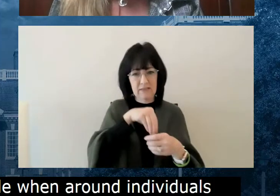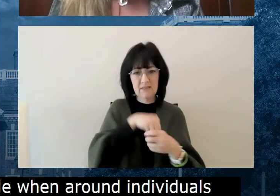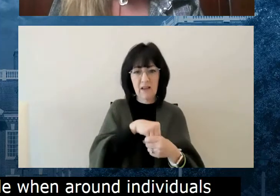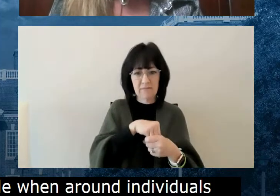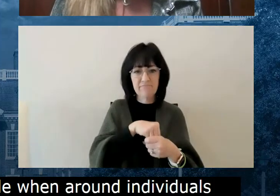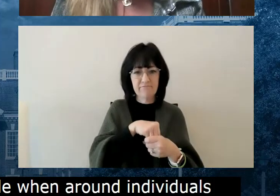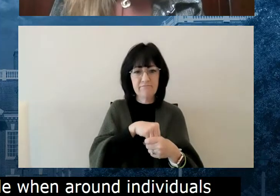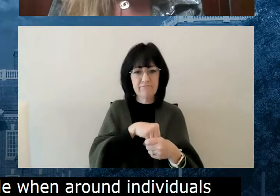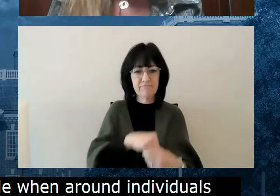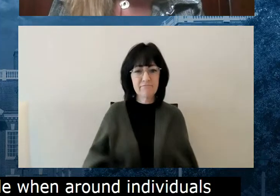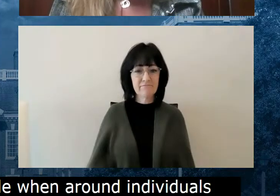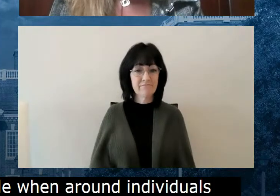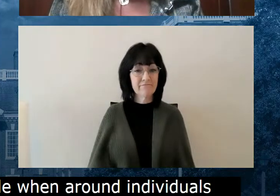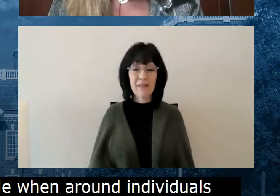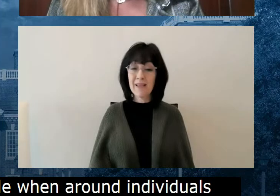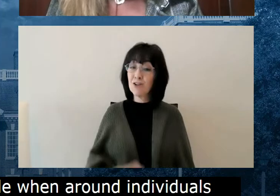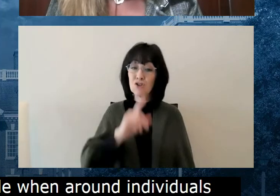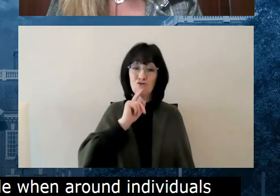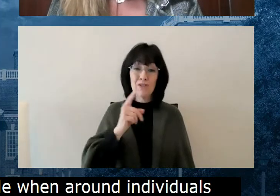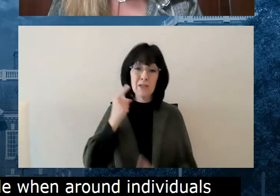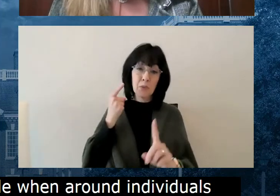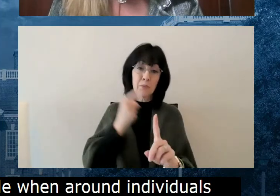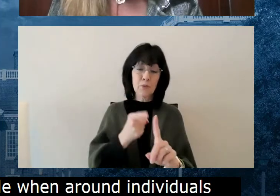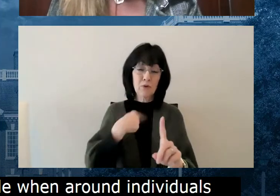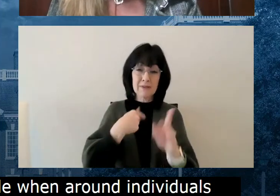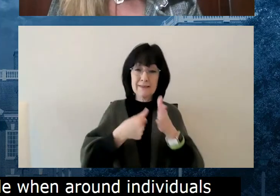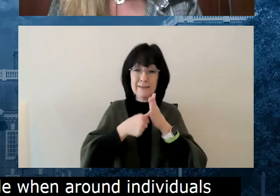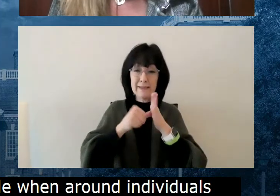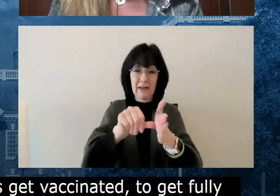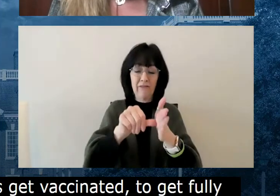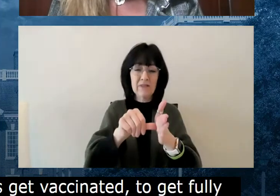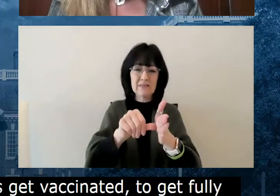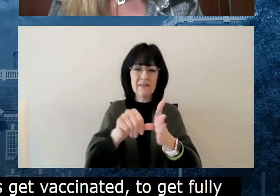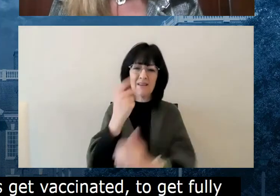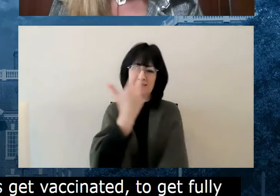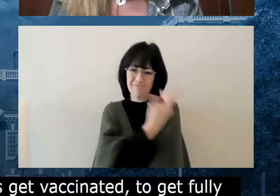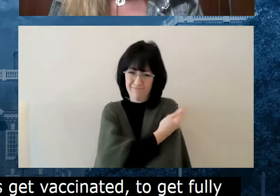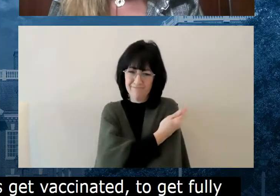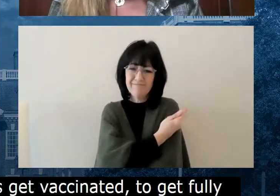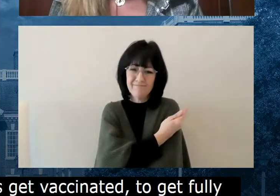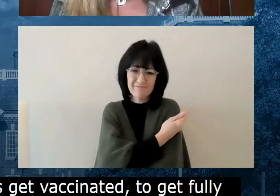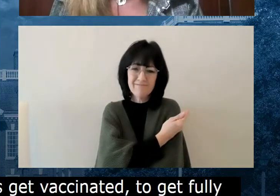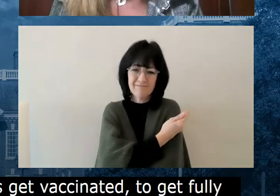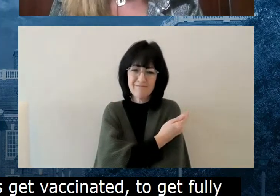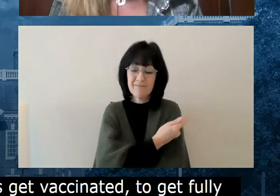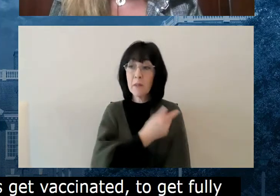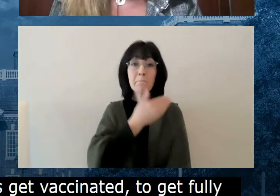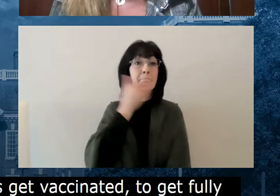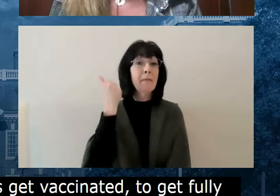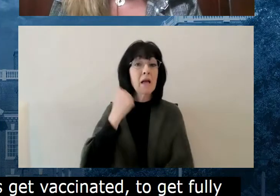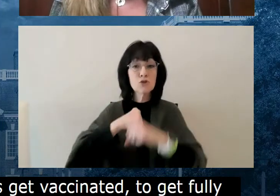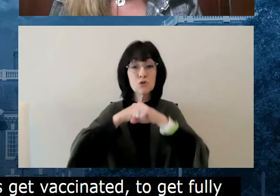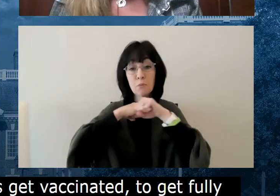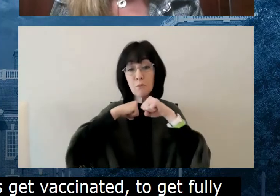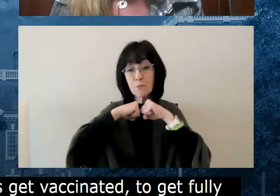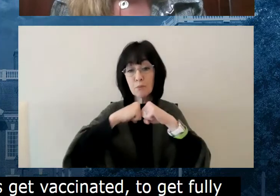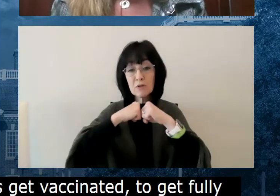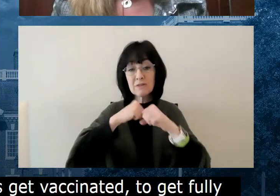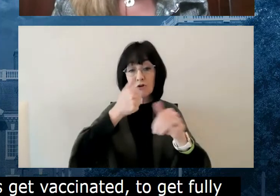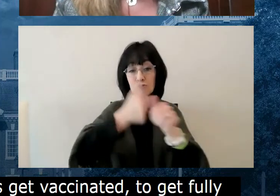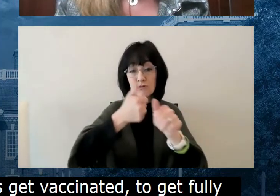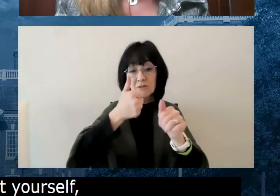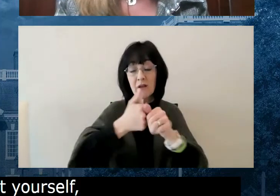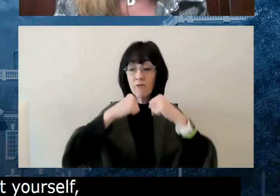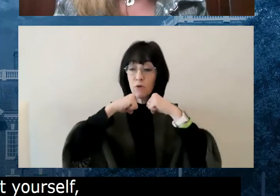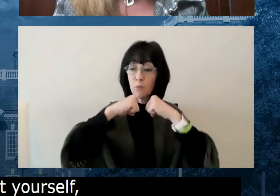vaccinated, to get fully vaccinated. That is the best way to protect yourself, your family, your friends, and